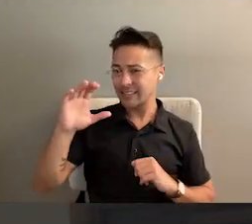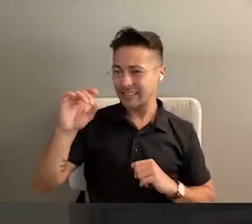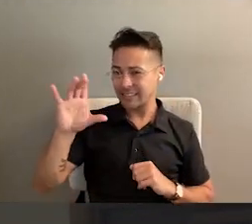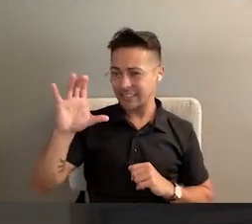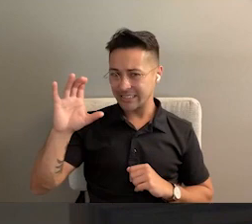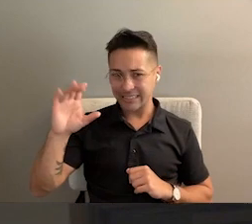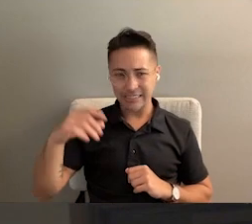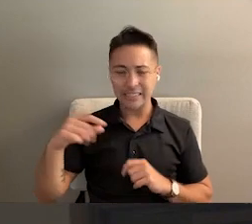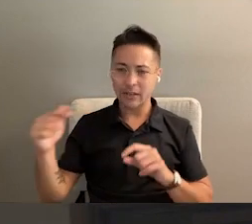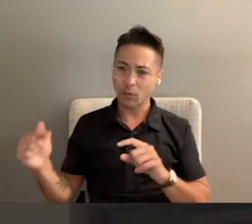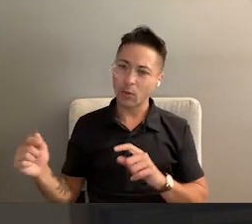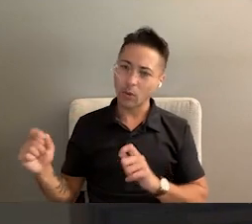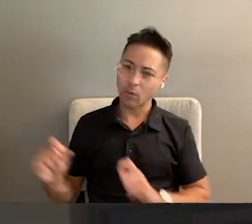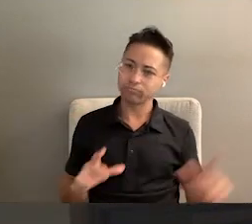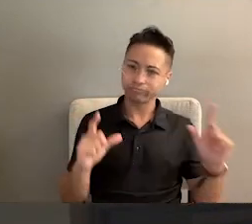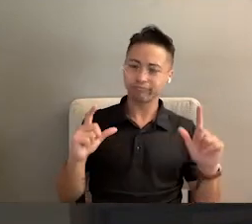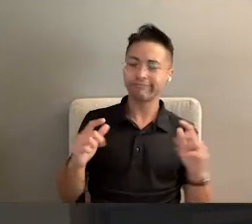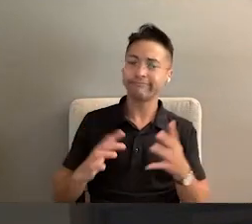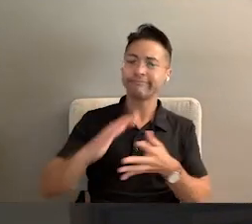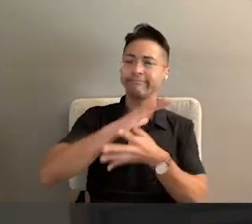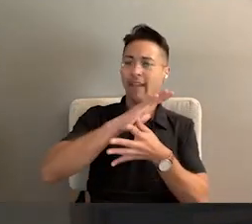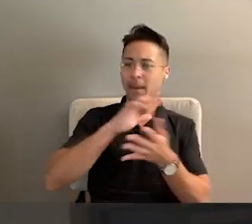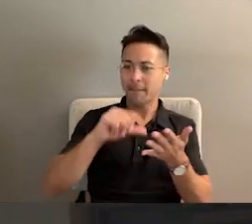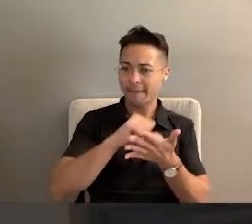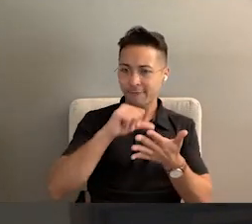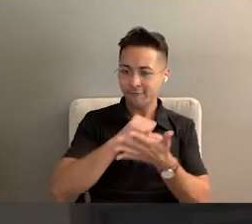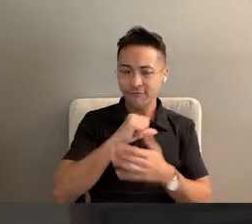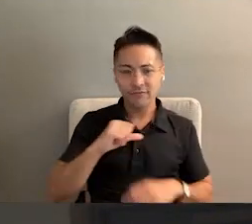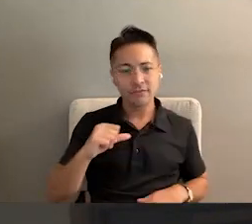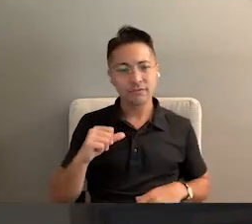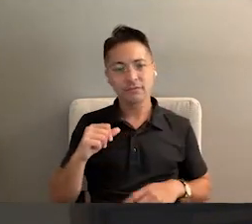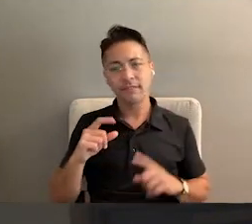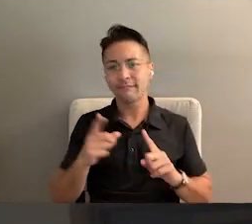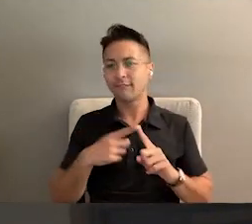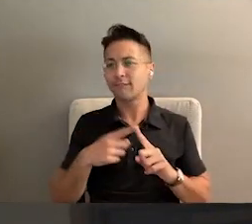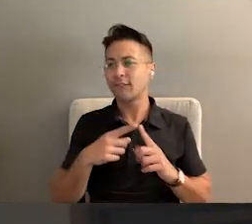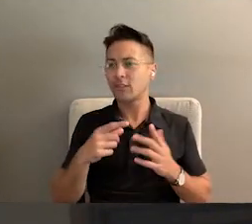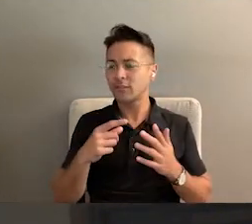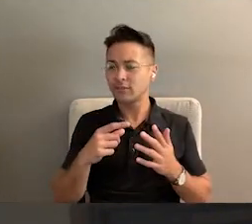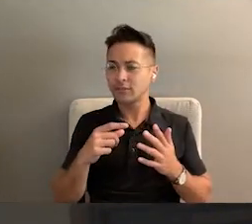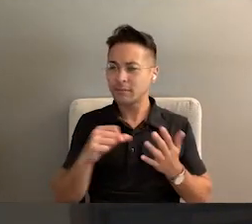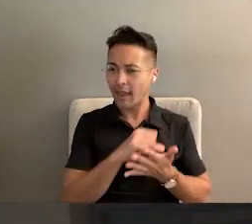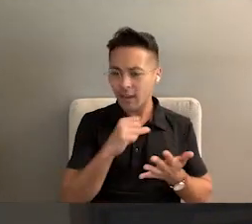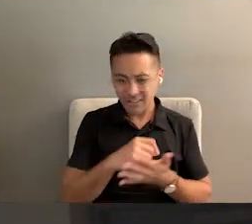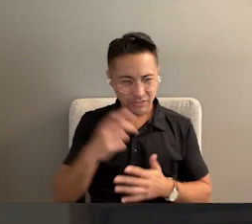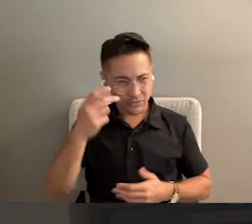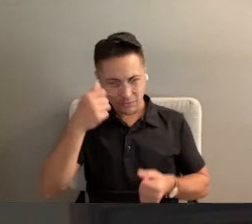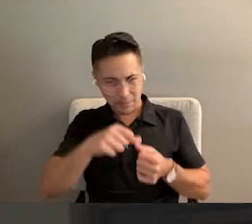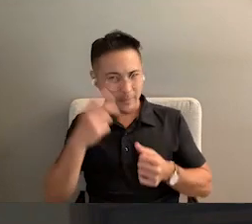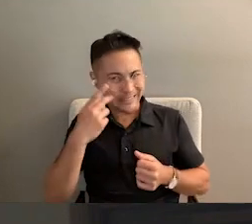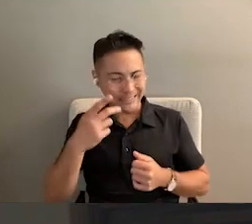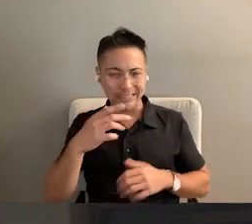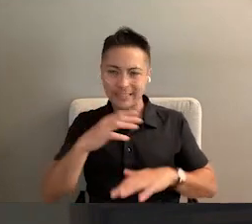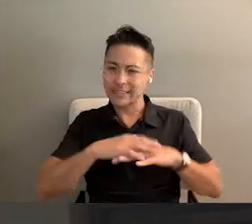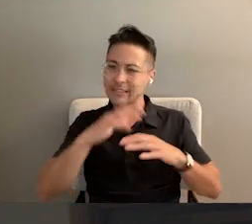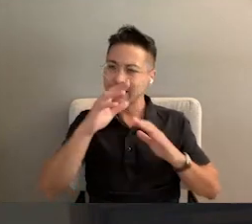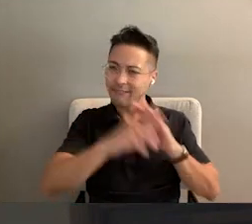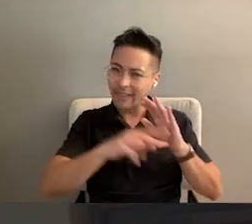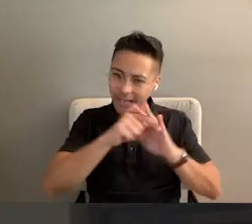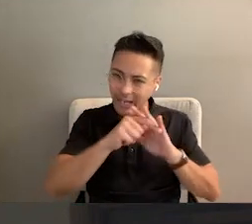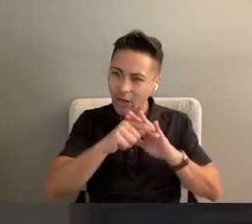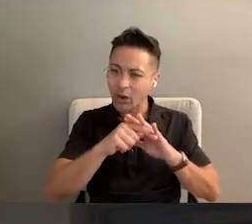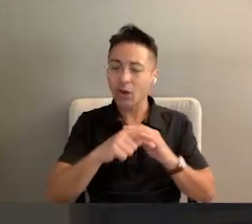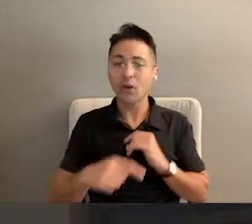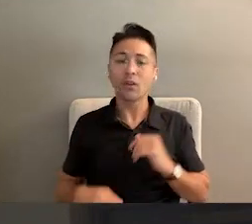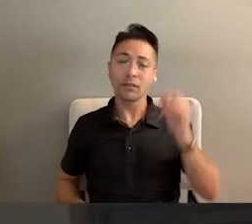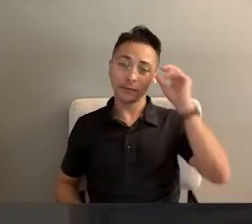from this page, I would click here on that CDC and take me back to the main page. On that main page, just above, you remember that picture